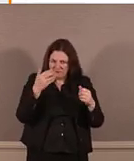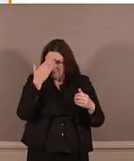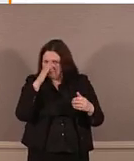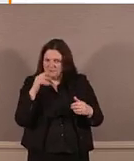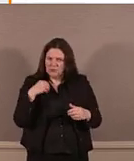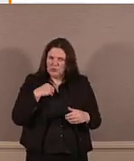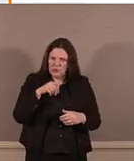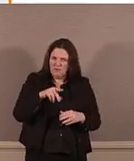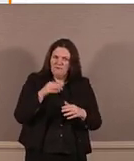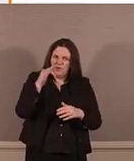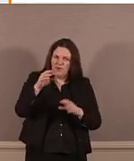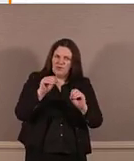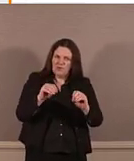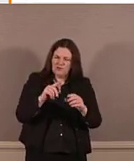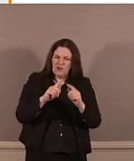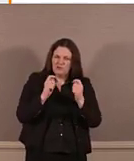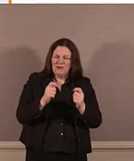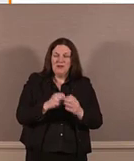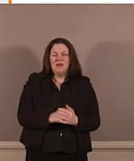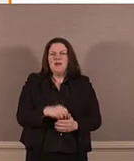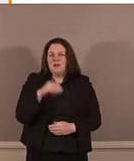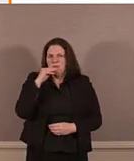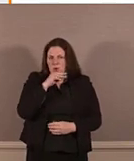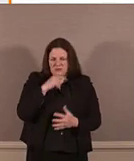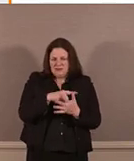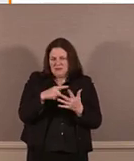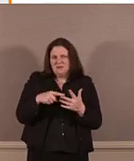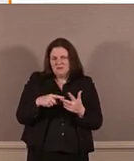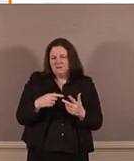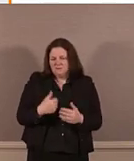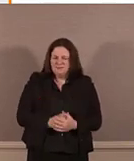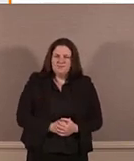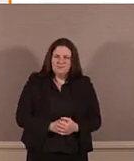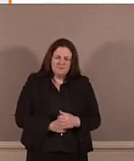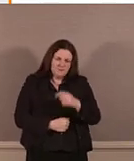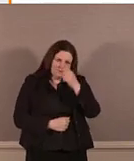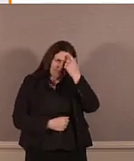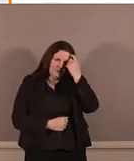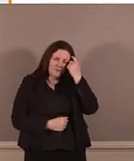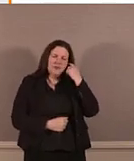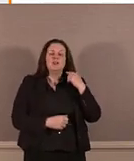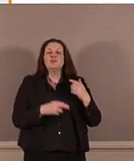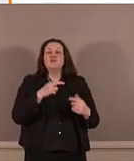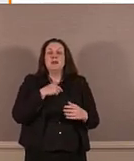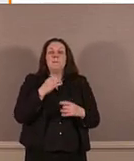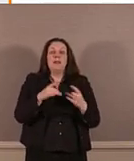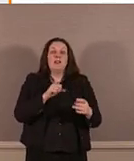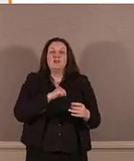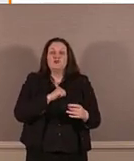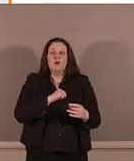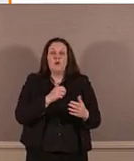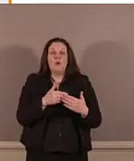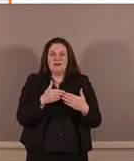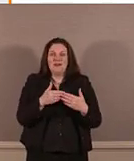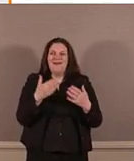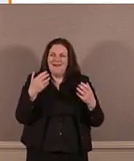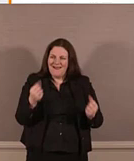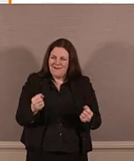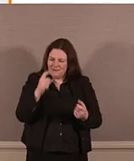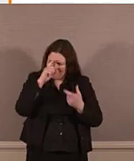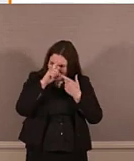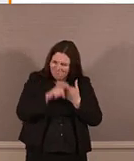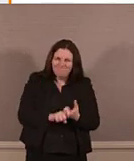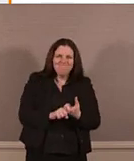education and training. And these are critical areas. It's, I suppose, moving towards making sure you have the embedded